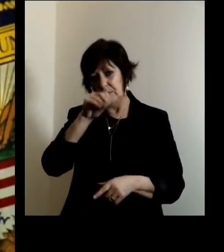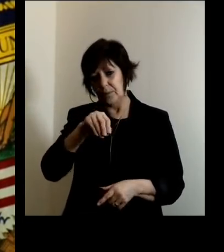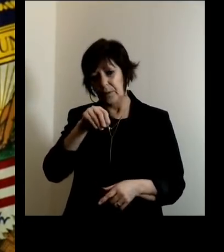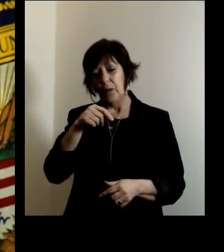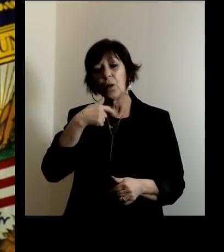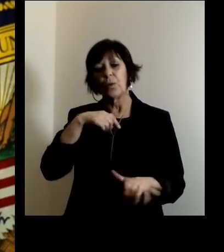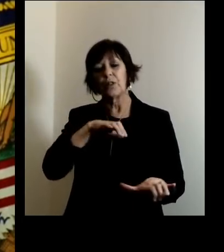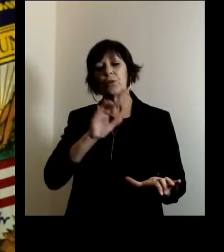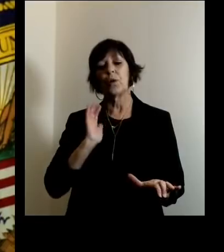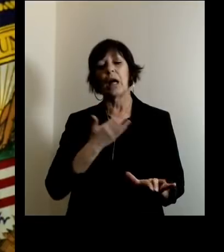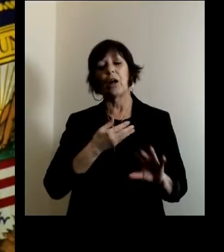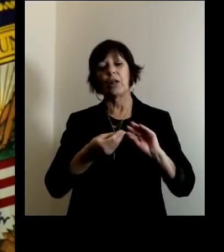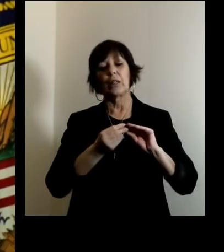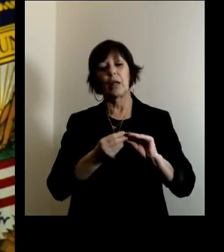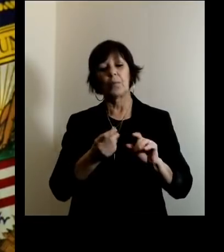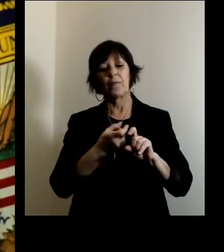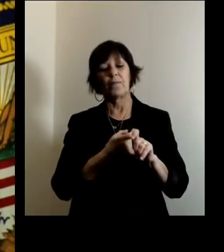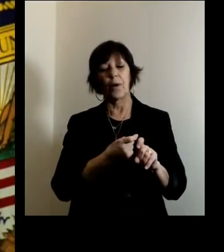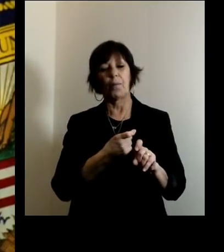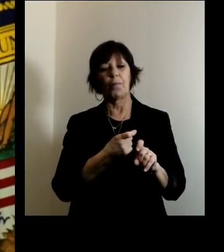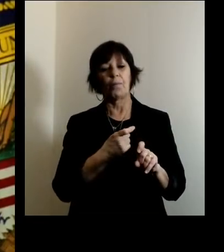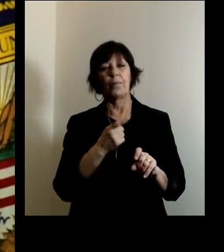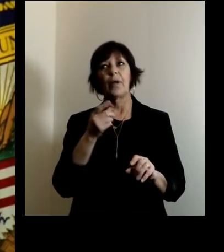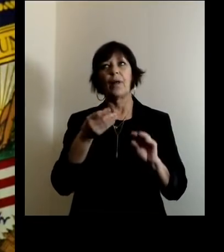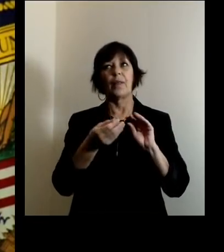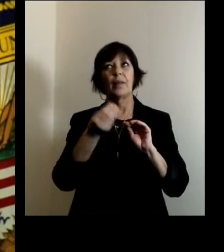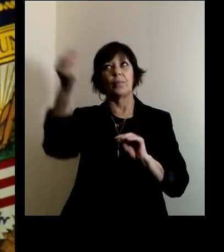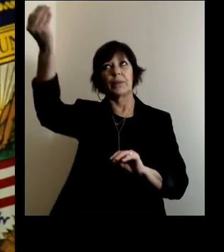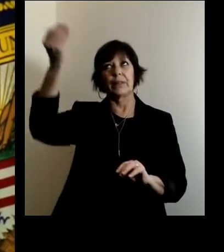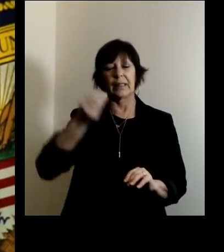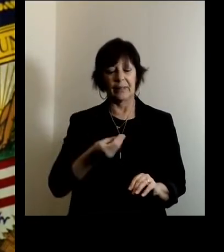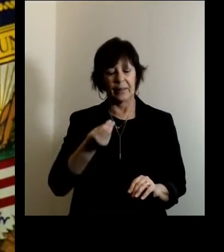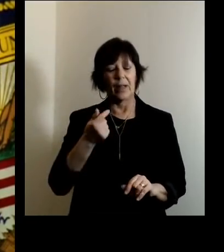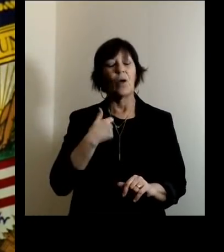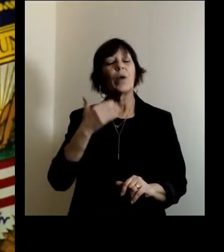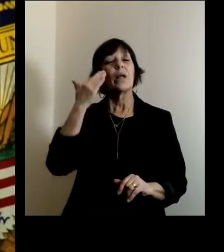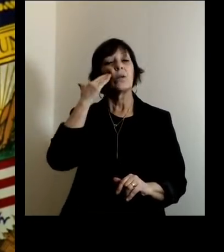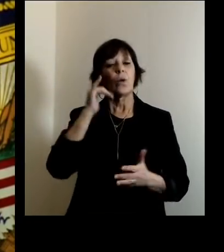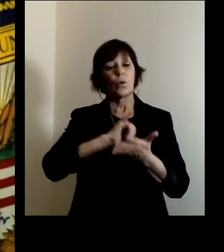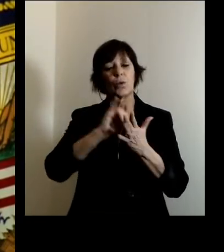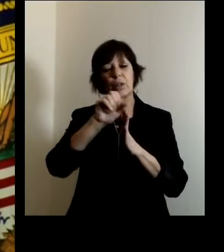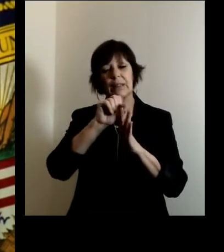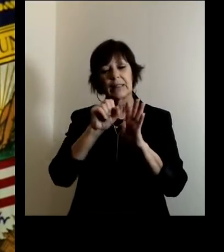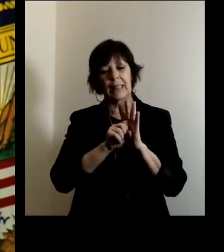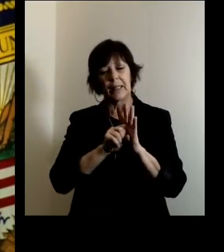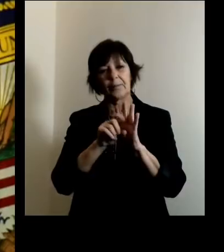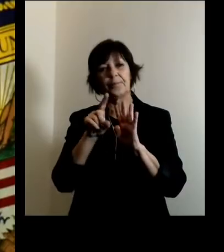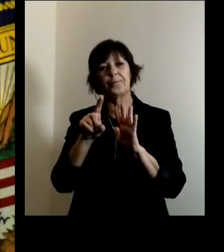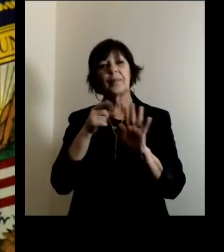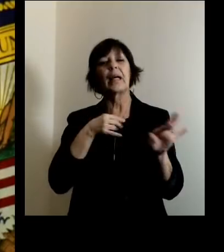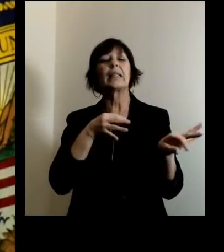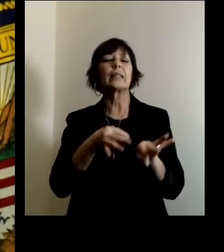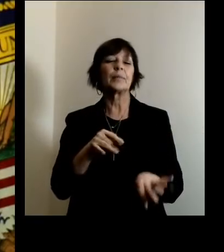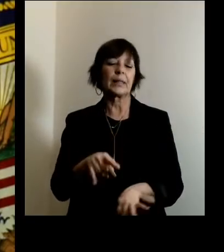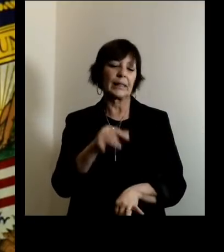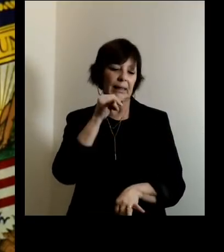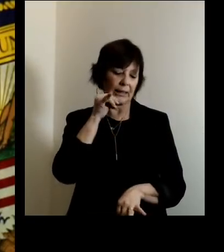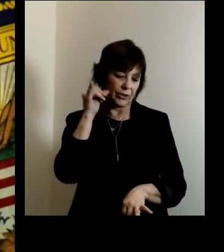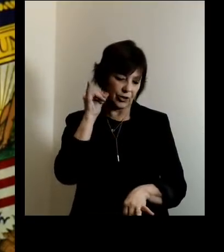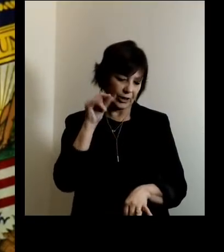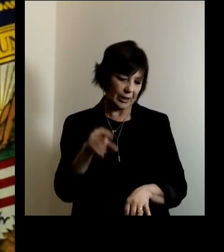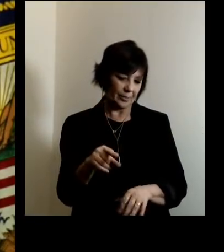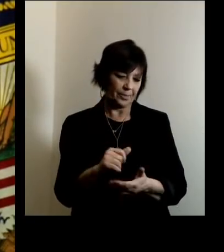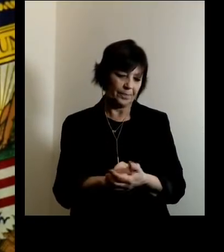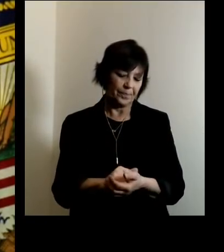our numbers based on the data that we get from New York State. We do know that New York State, and I explained this yesterday to one of your fellow